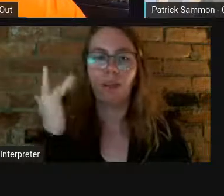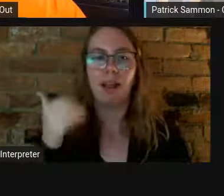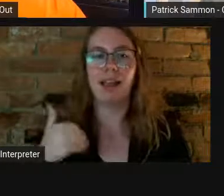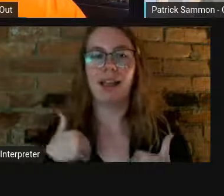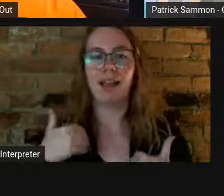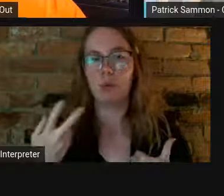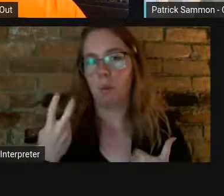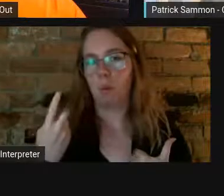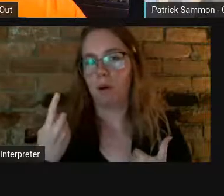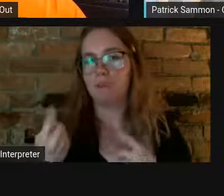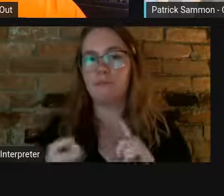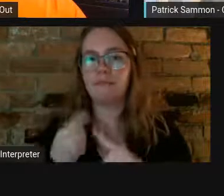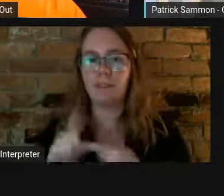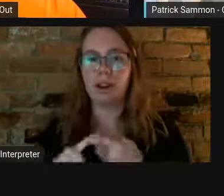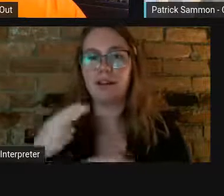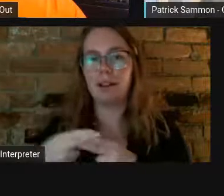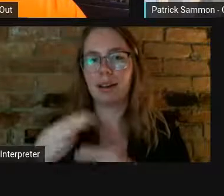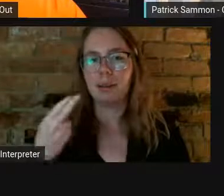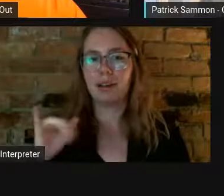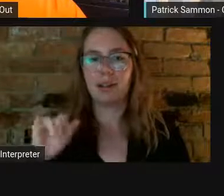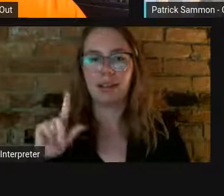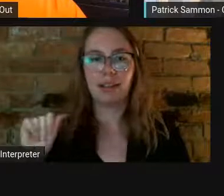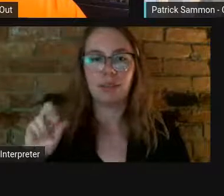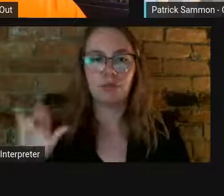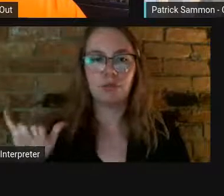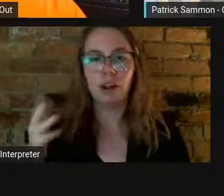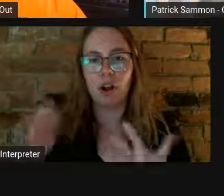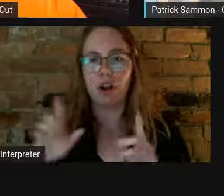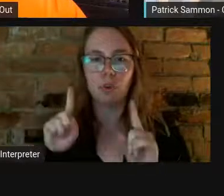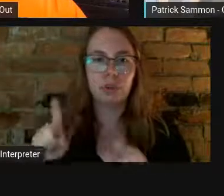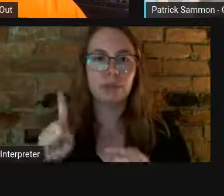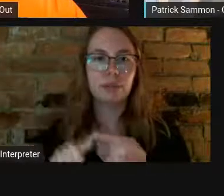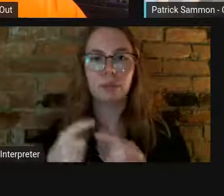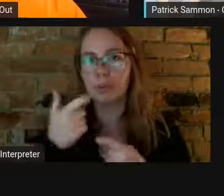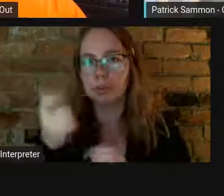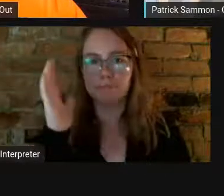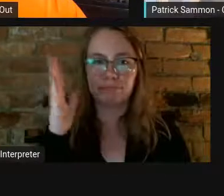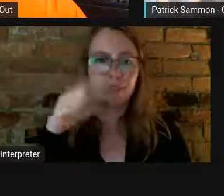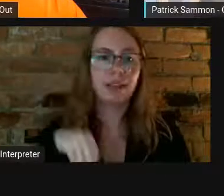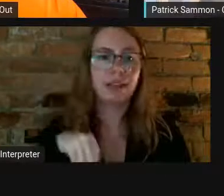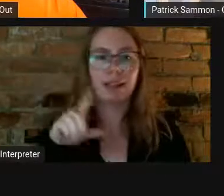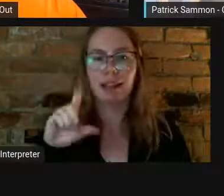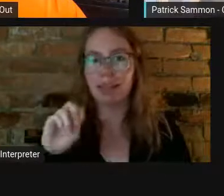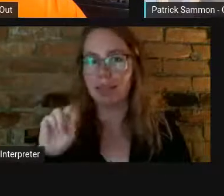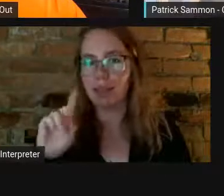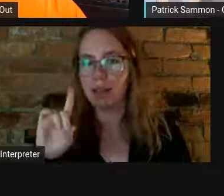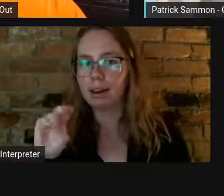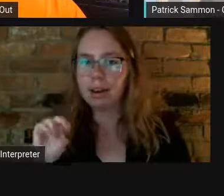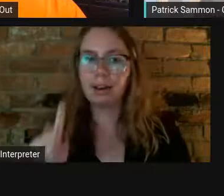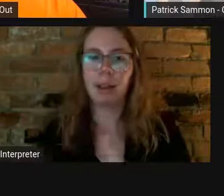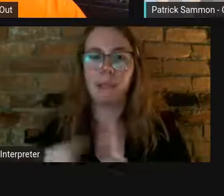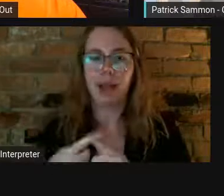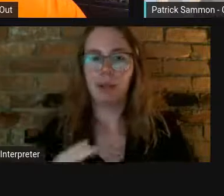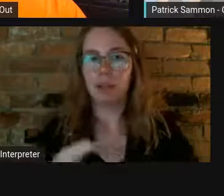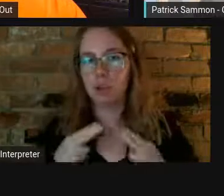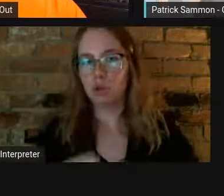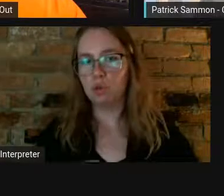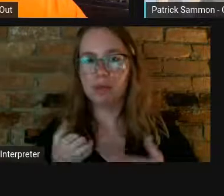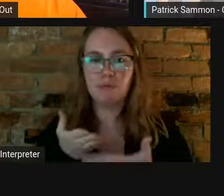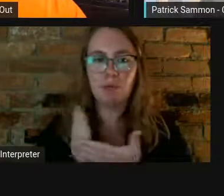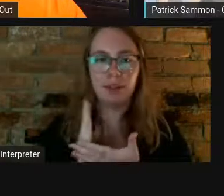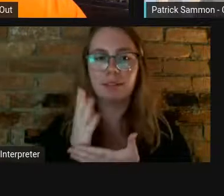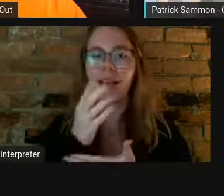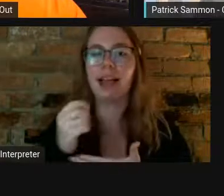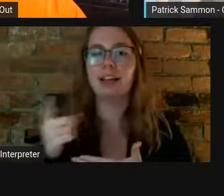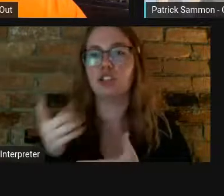who went to go and see Peter Tatchell speak in London, just about a human rights talk. So she got